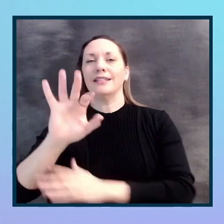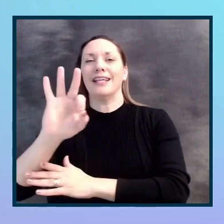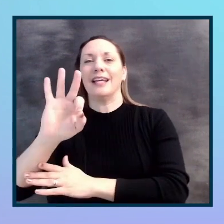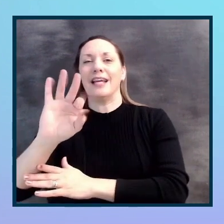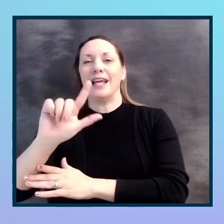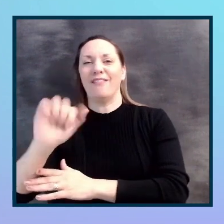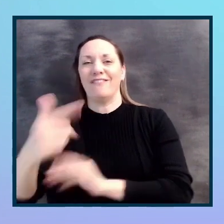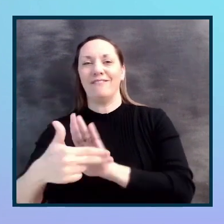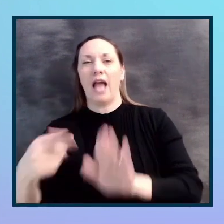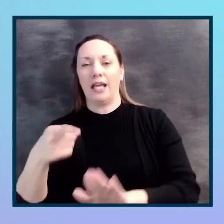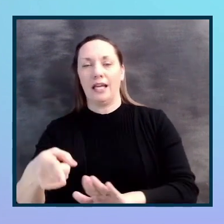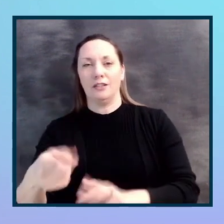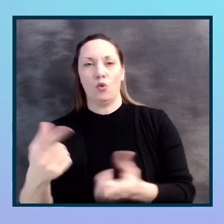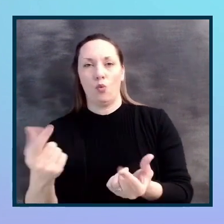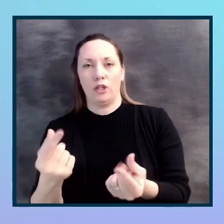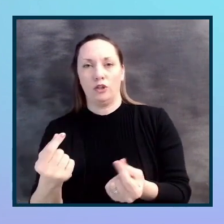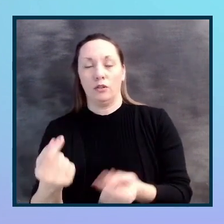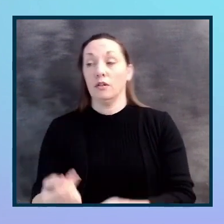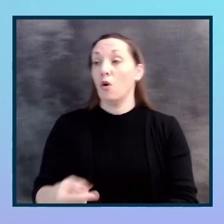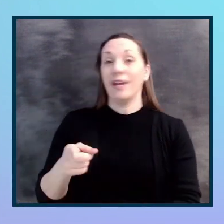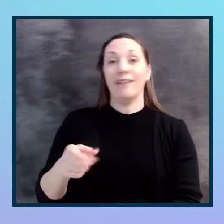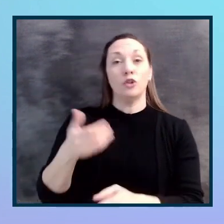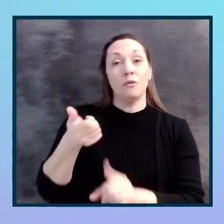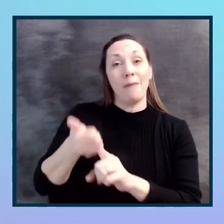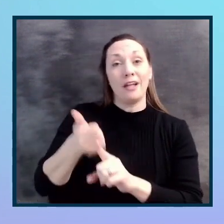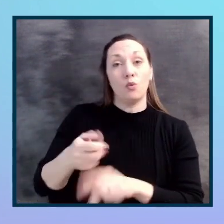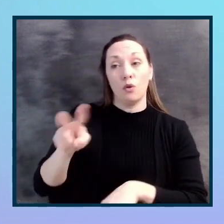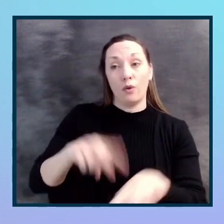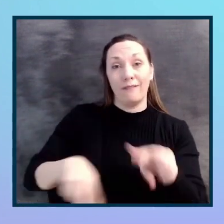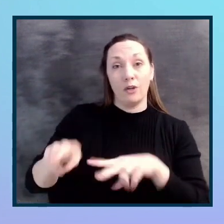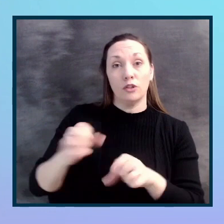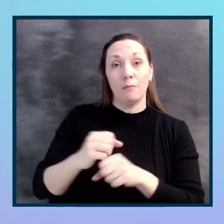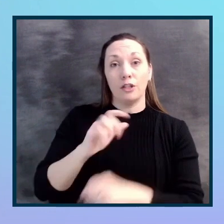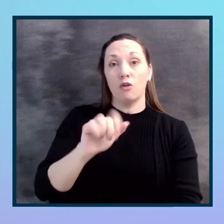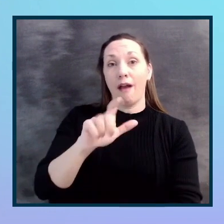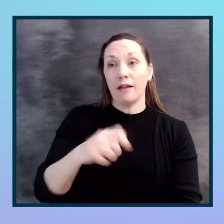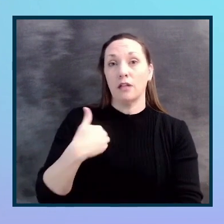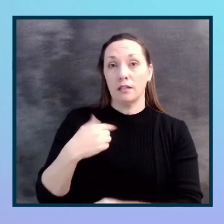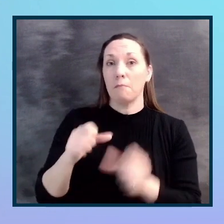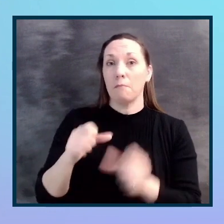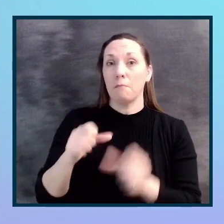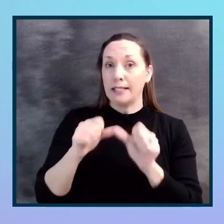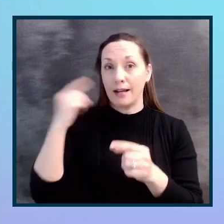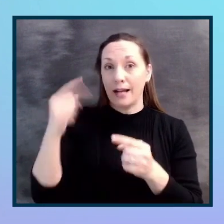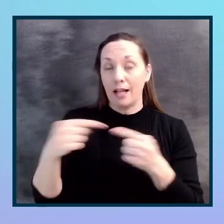just have to do a manual review to make sure that the text does maintain contrast ratio to that